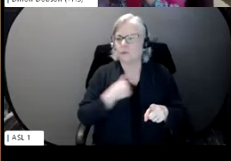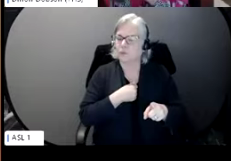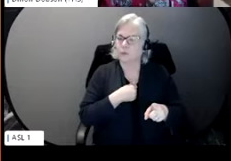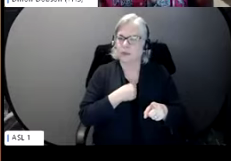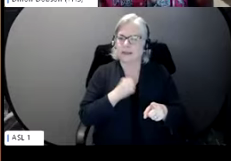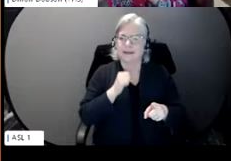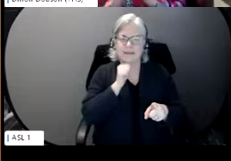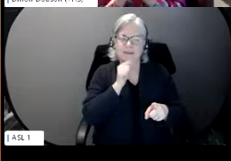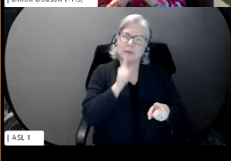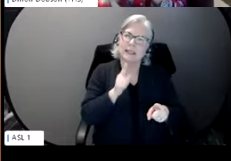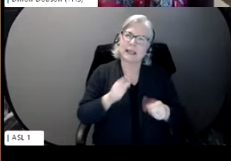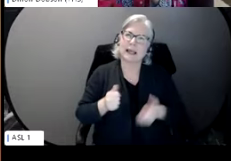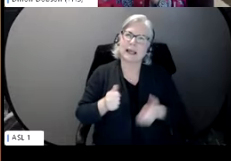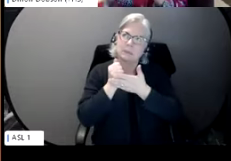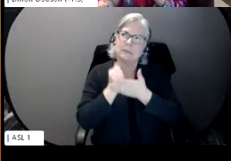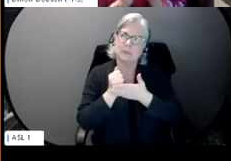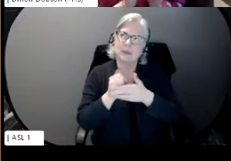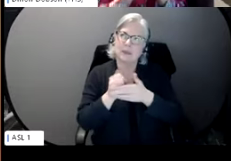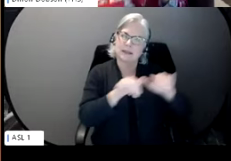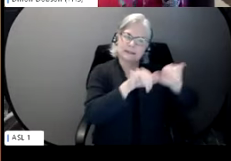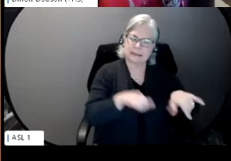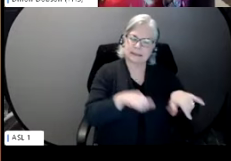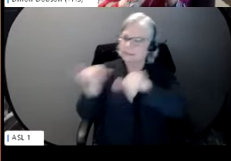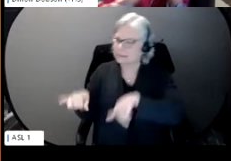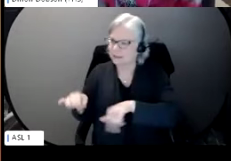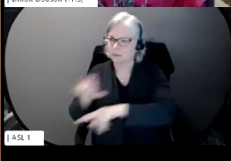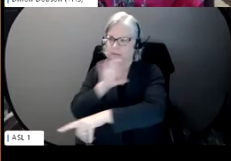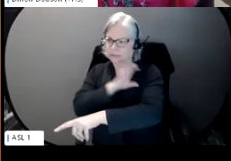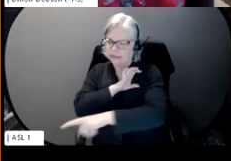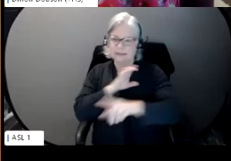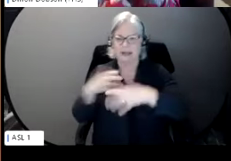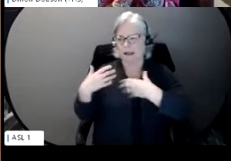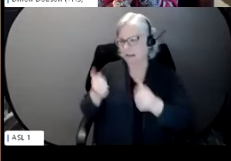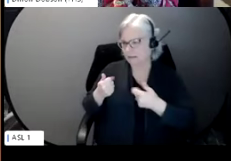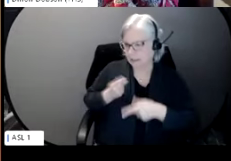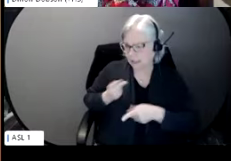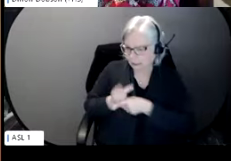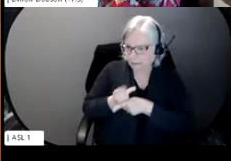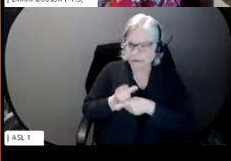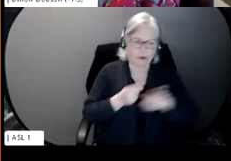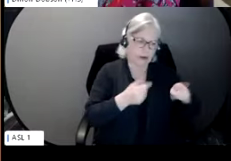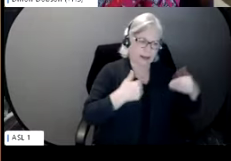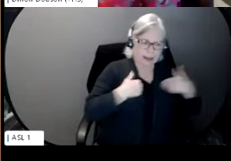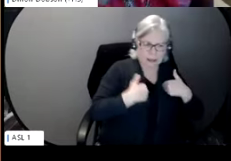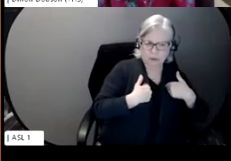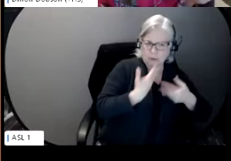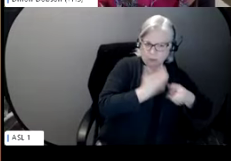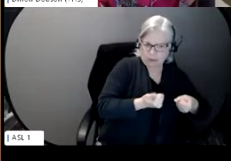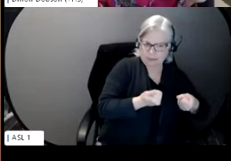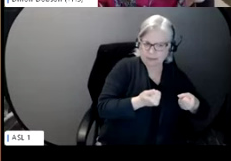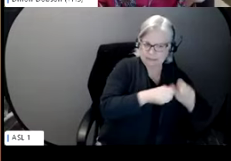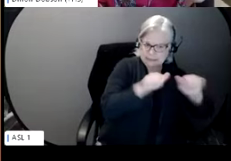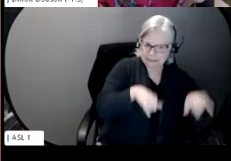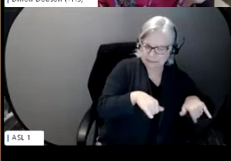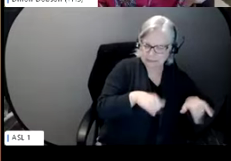systems, our animal welfare systems, our law enforcement systems, our healthcare systems of looking at it that way. But I'm hoping